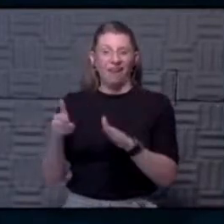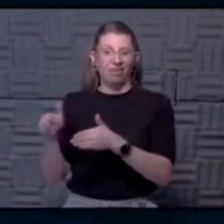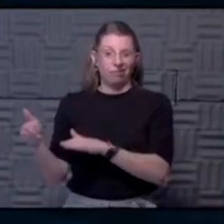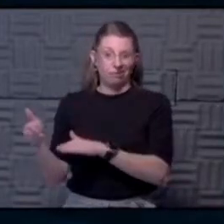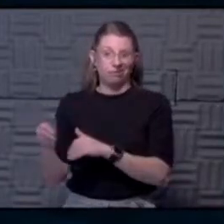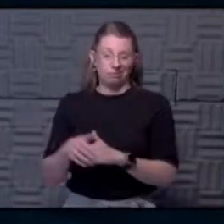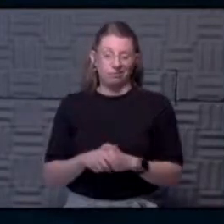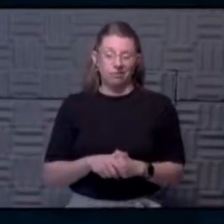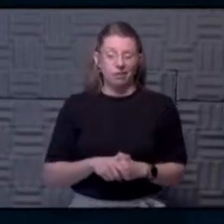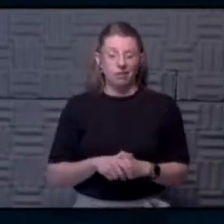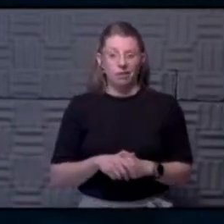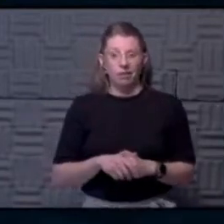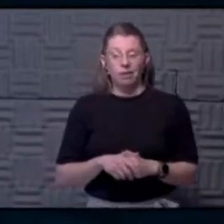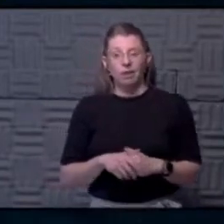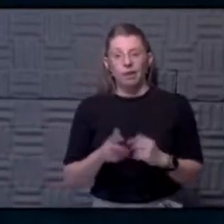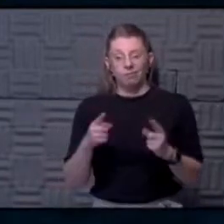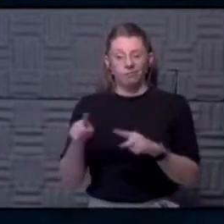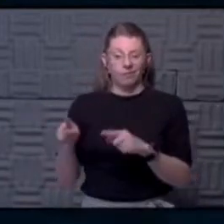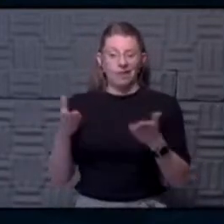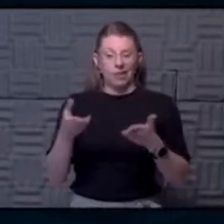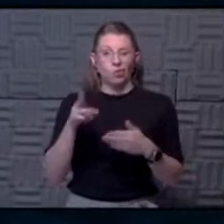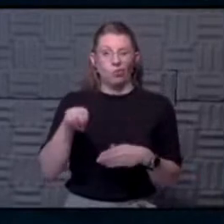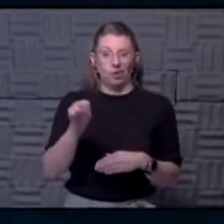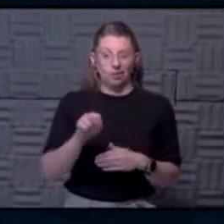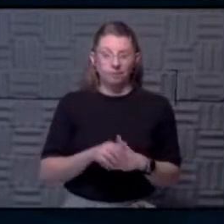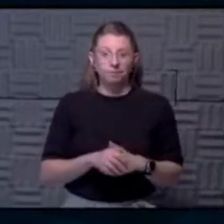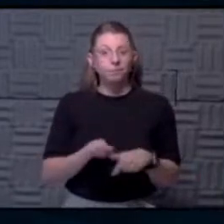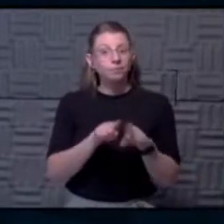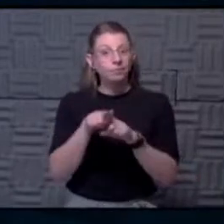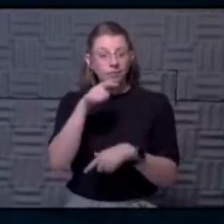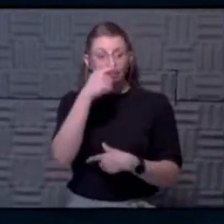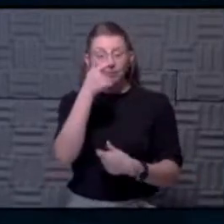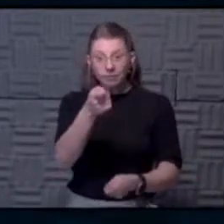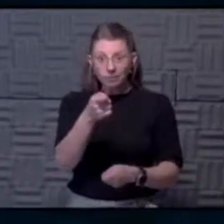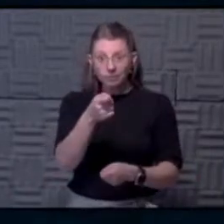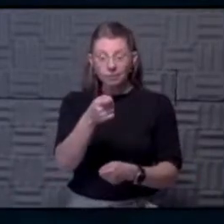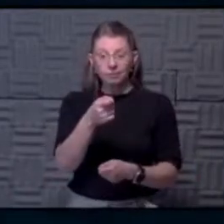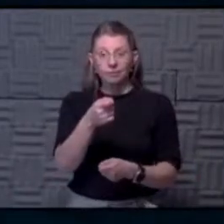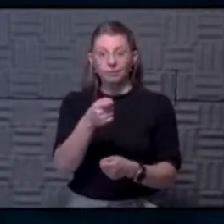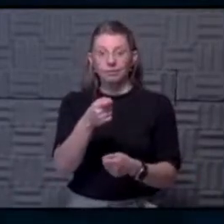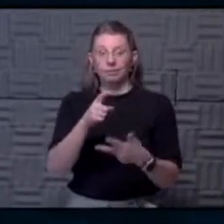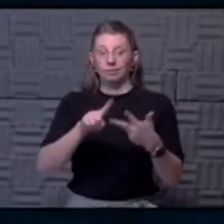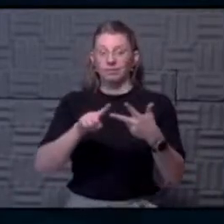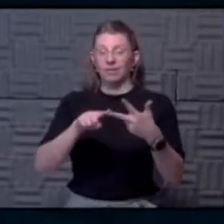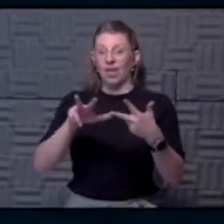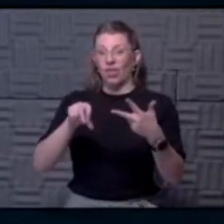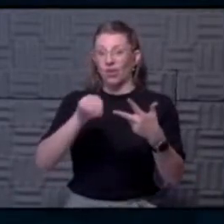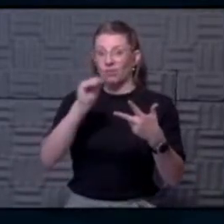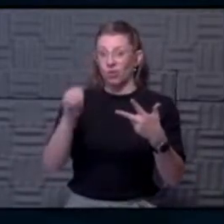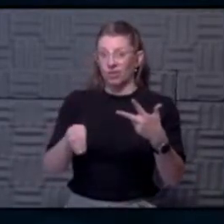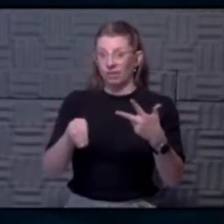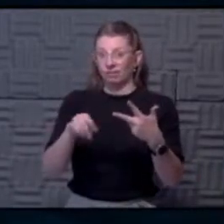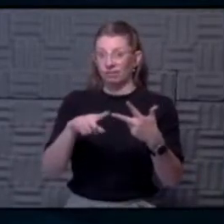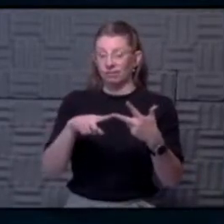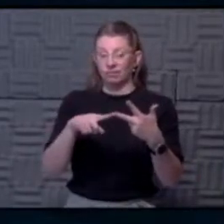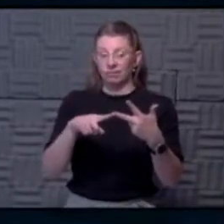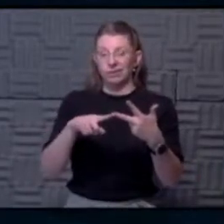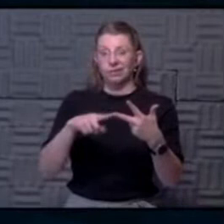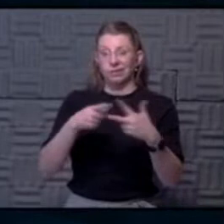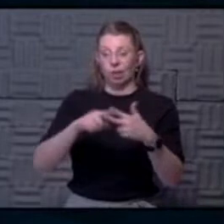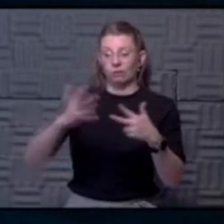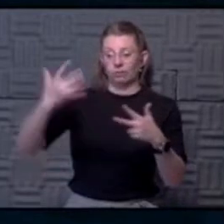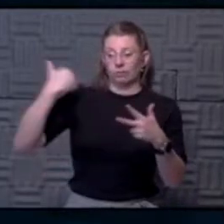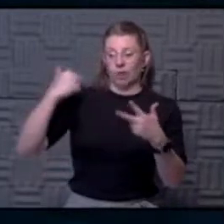death in the United States. Also, interestingly, as a reference point, 30% of